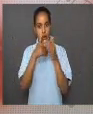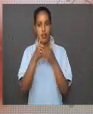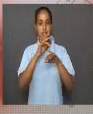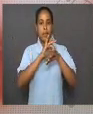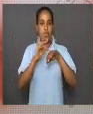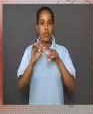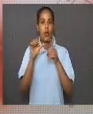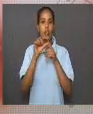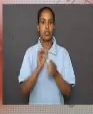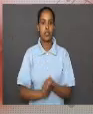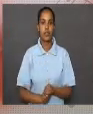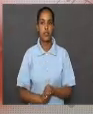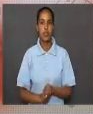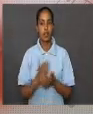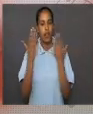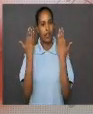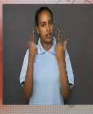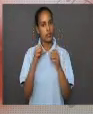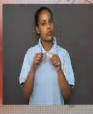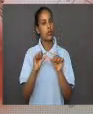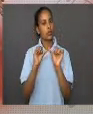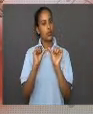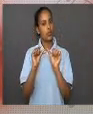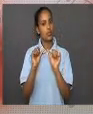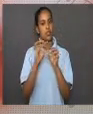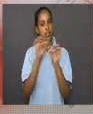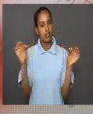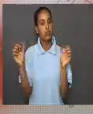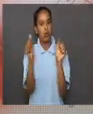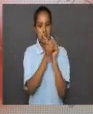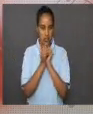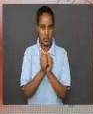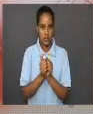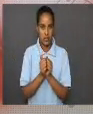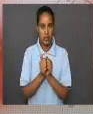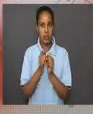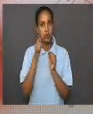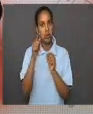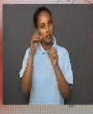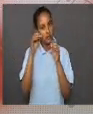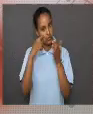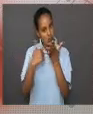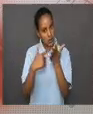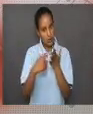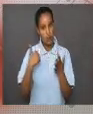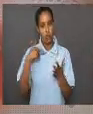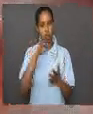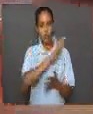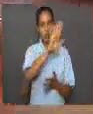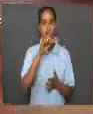words? Let us go through the sentences together so you can check your answers.